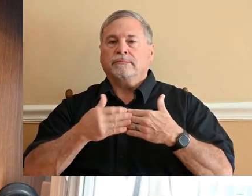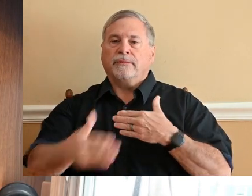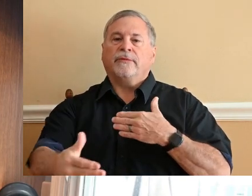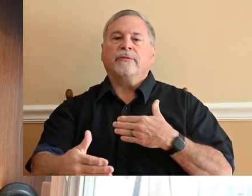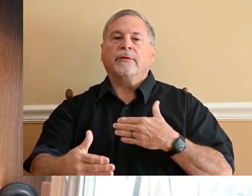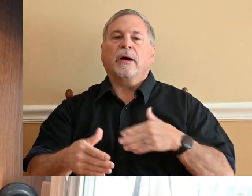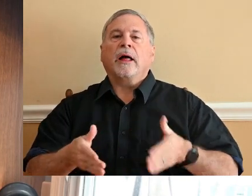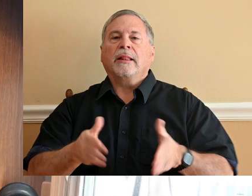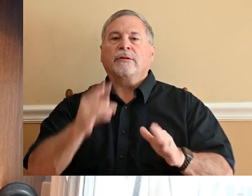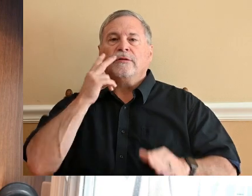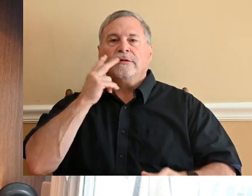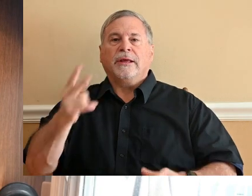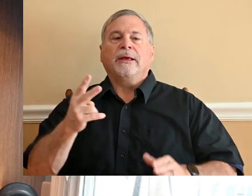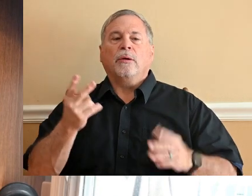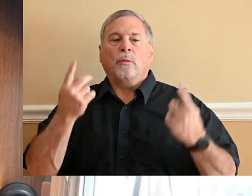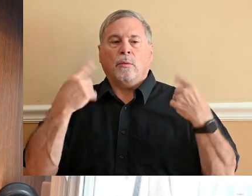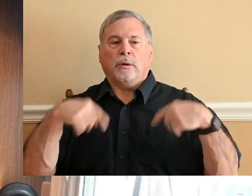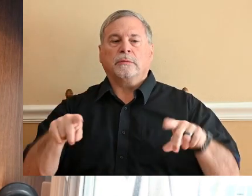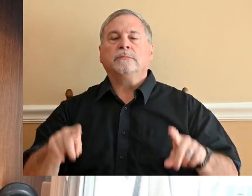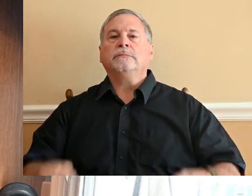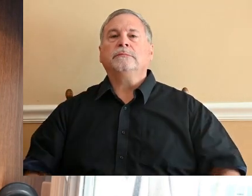So I'll let you see this as it goes along.